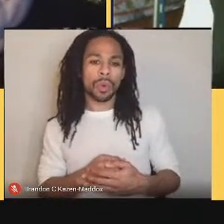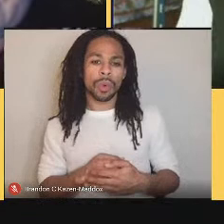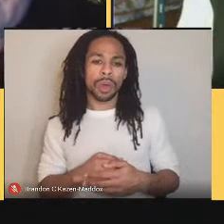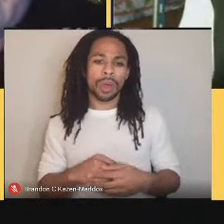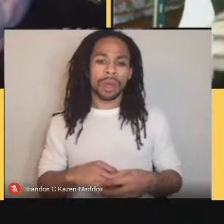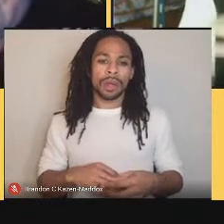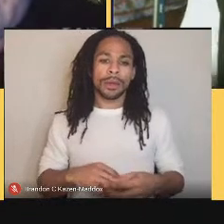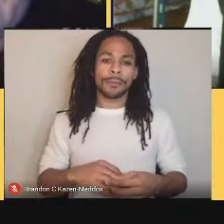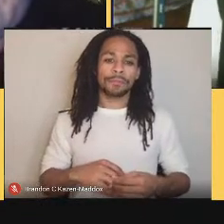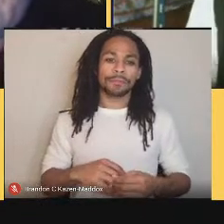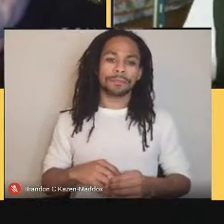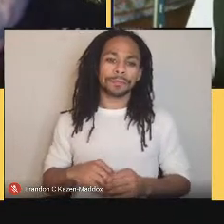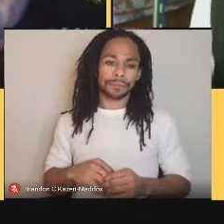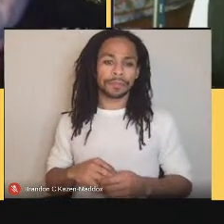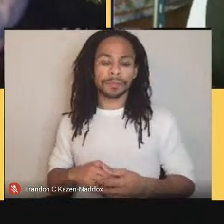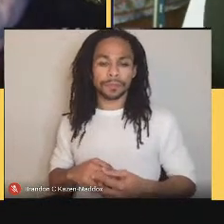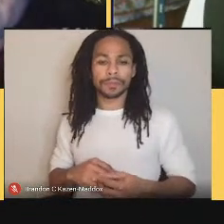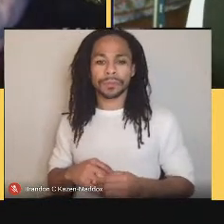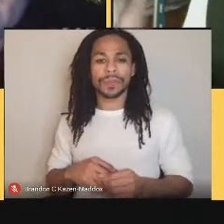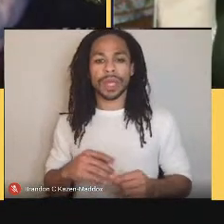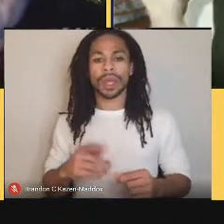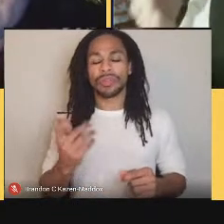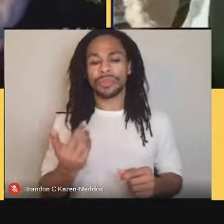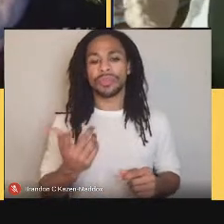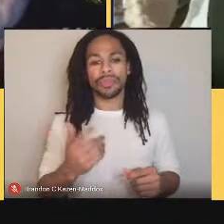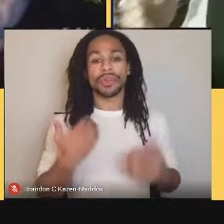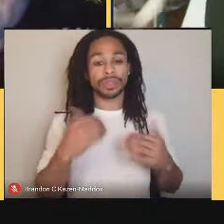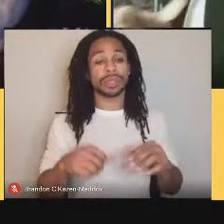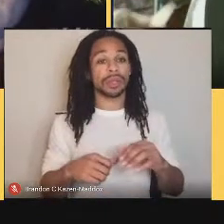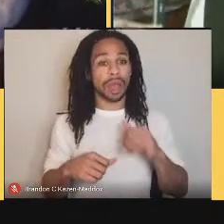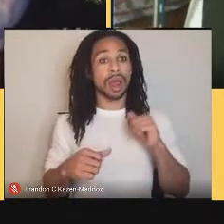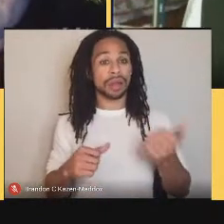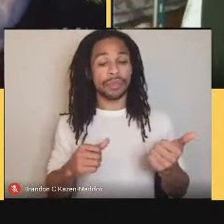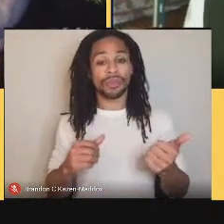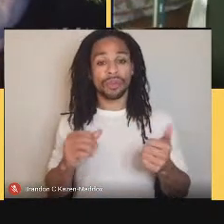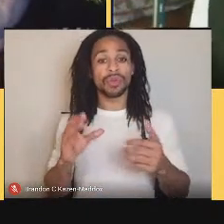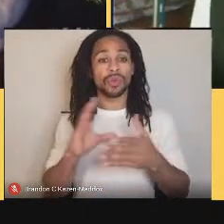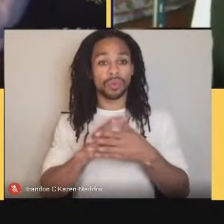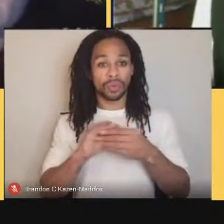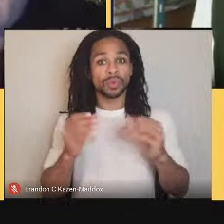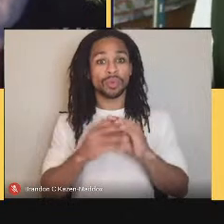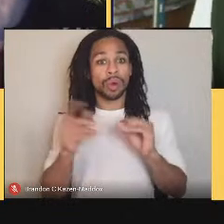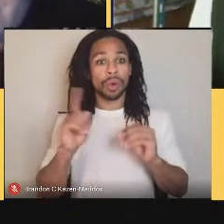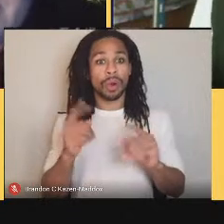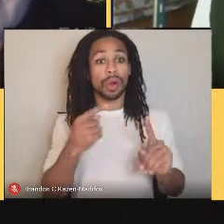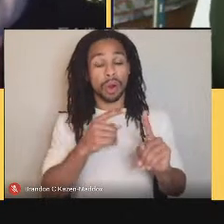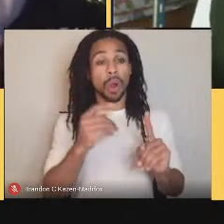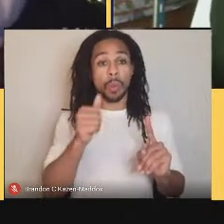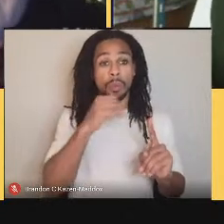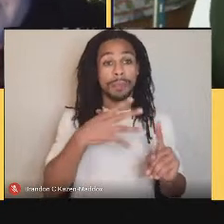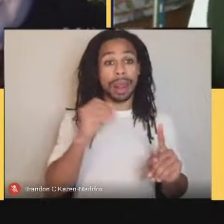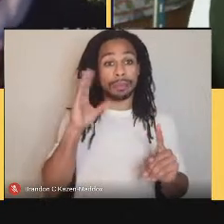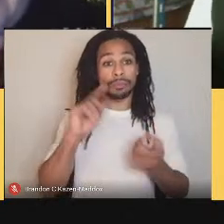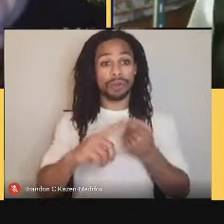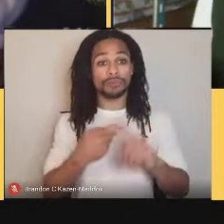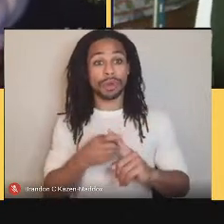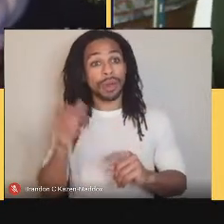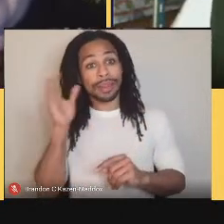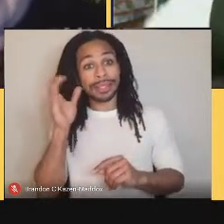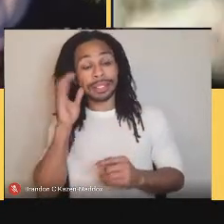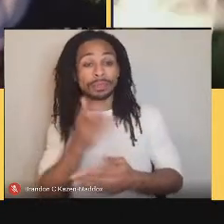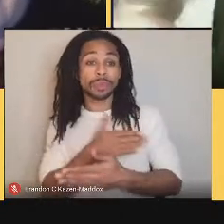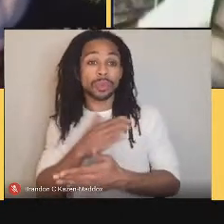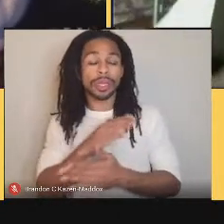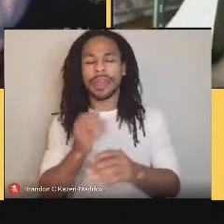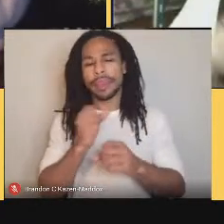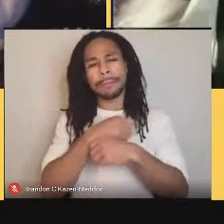episode in Rose Drive where the whole thing starts off in her story where she and her boyfriend are listening to music and you know, they're making out and